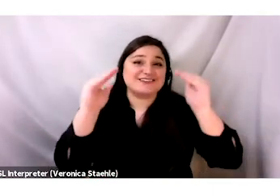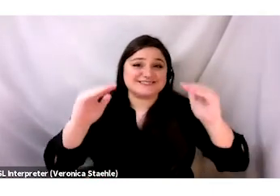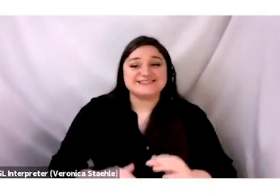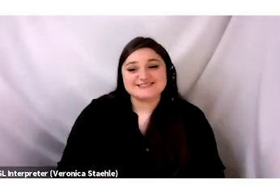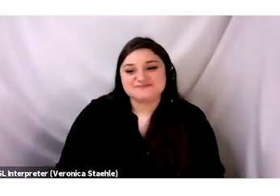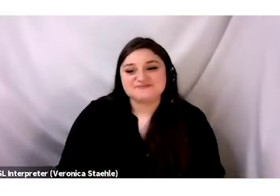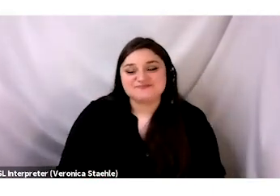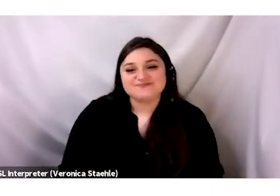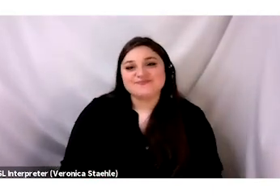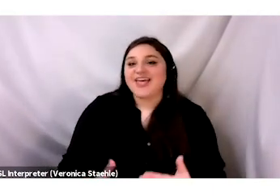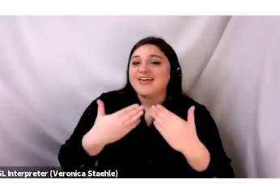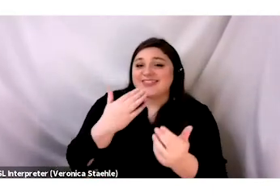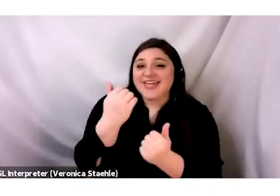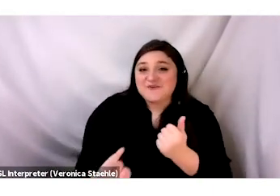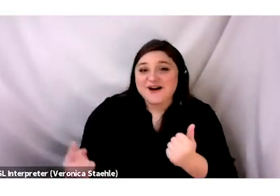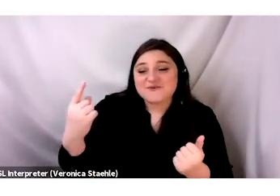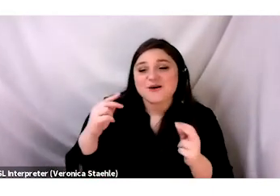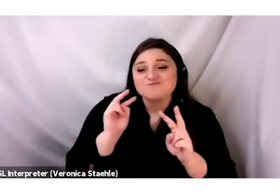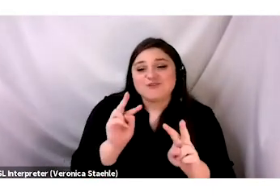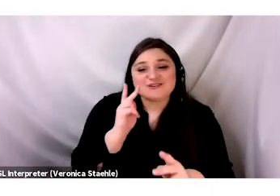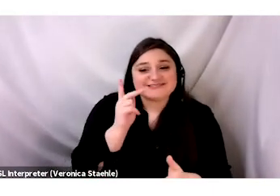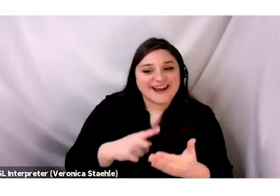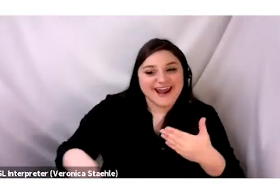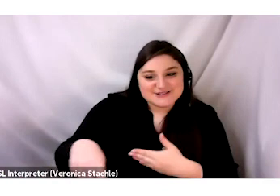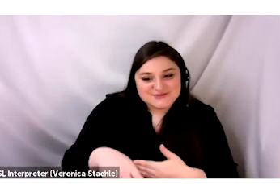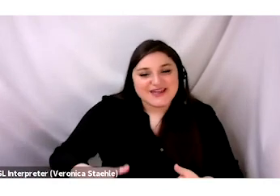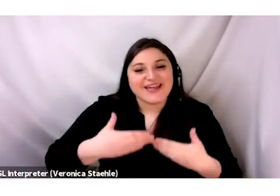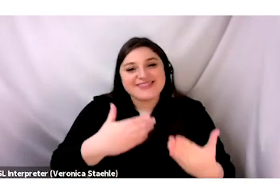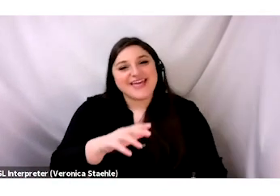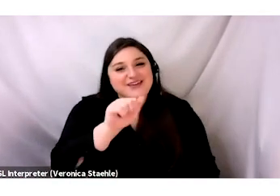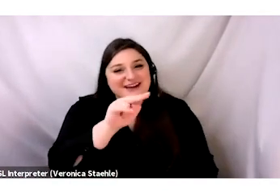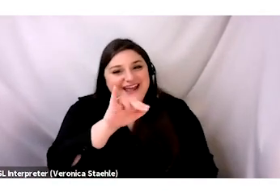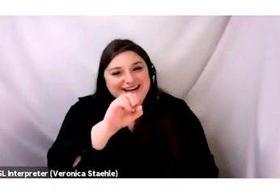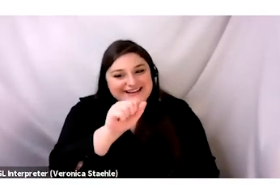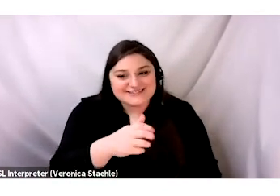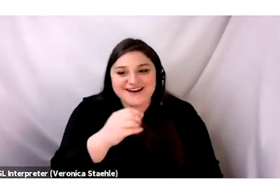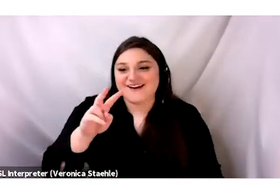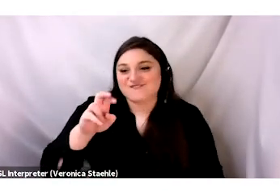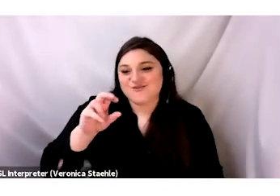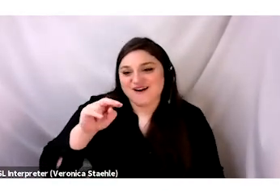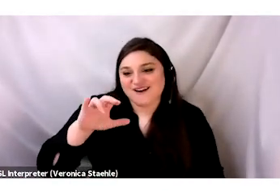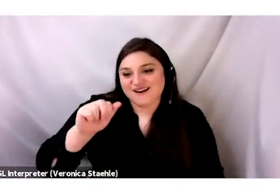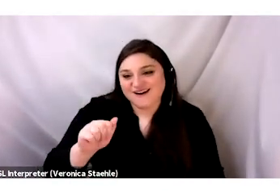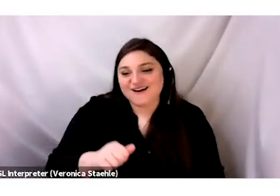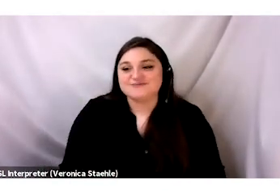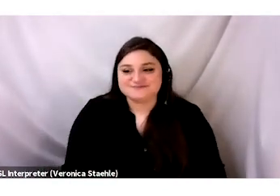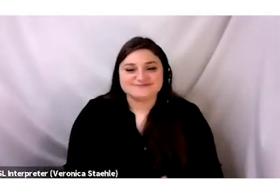Beautiful. Thank you so much, everyone. We hope to see you next week again. Thank you, Anisa and Veronica, once